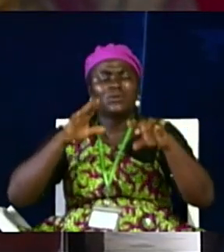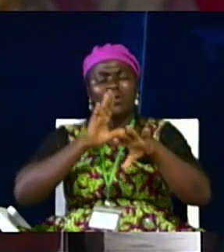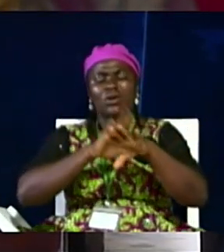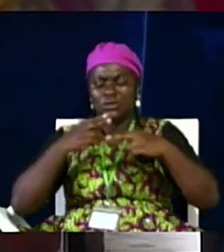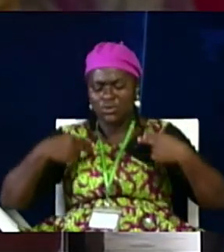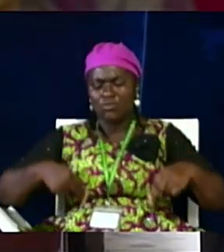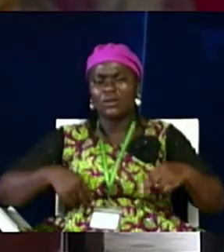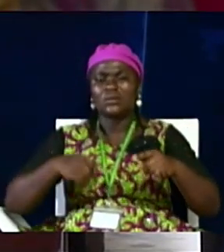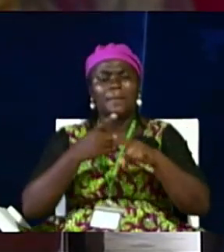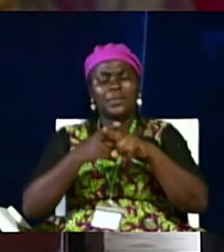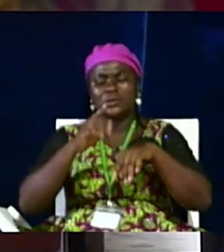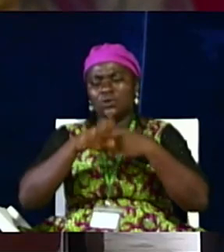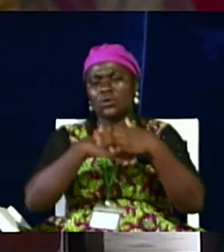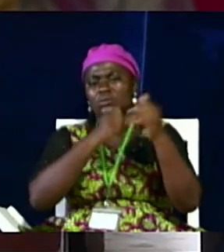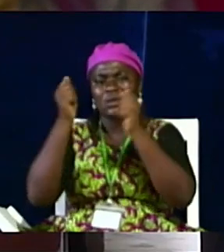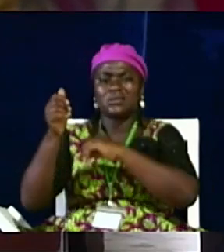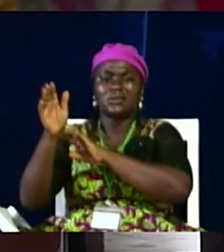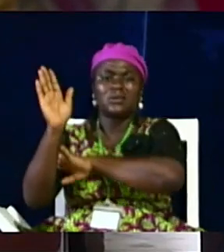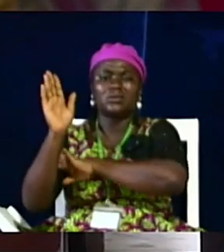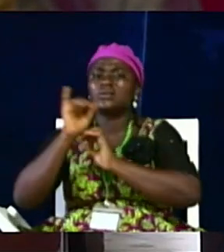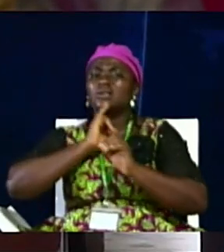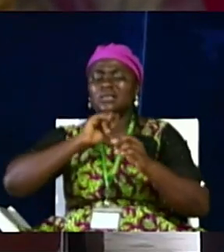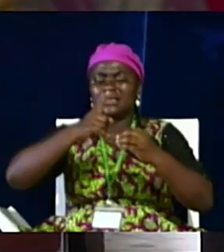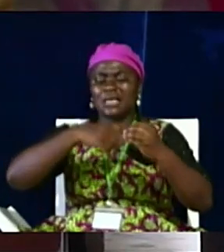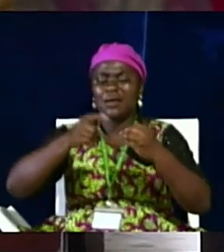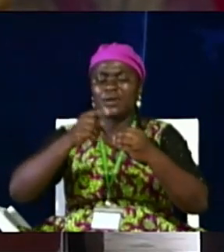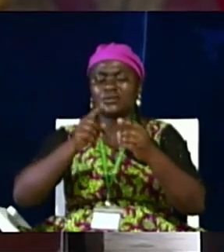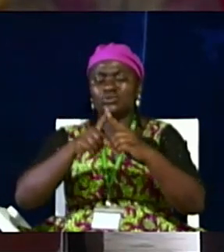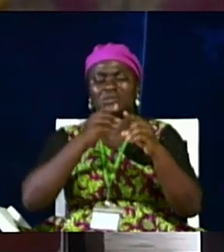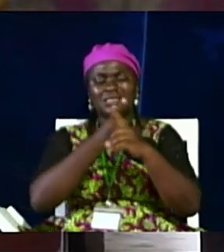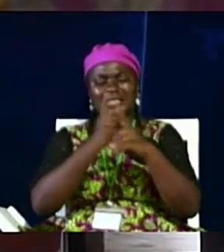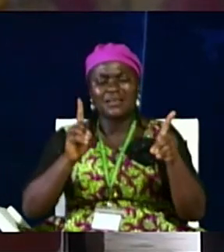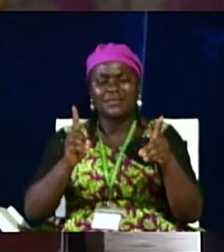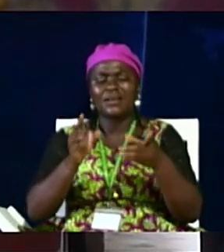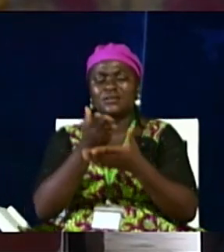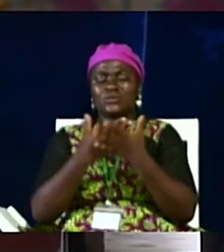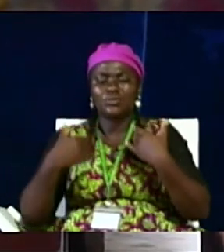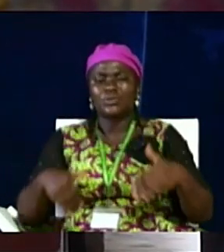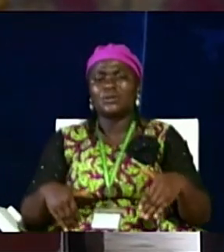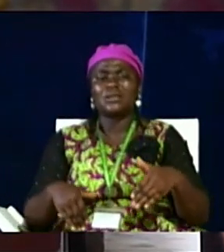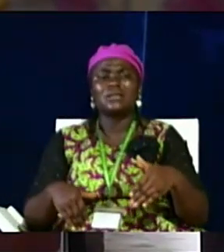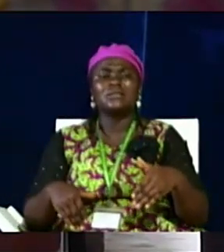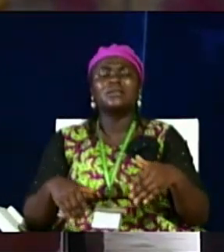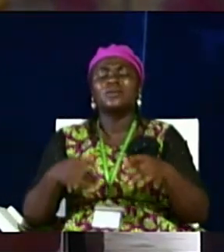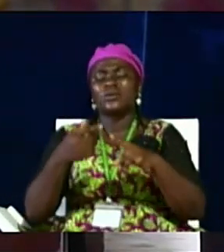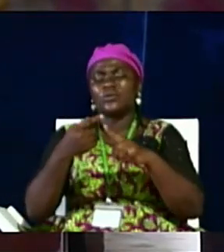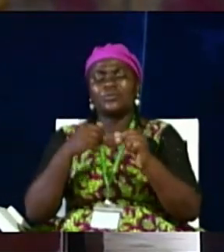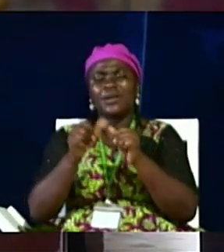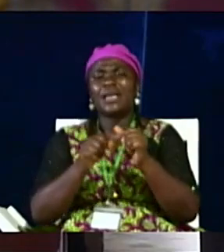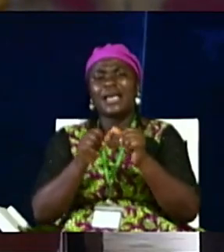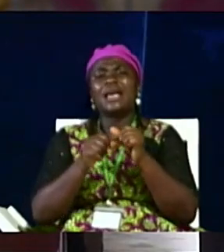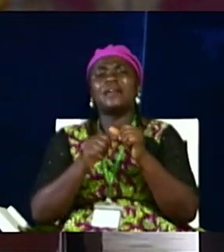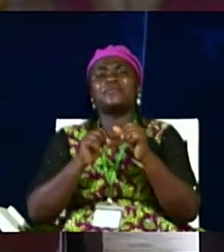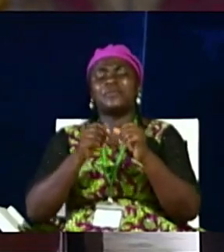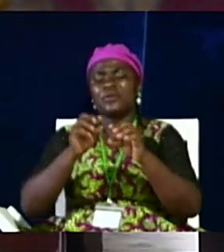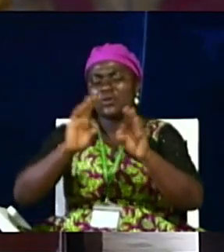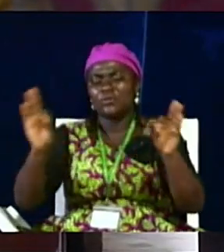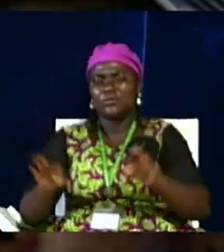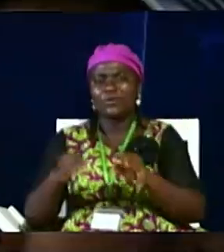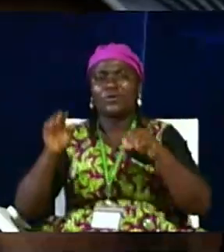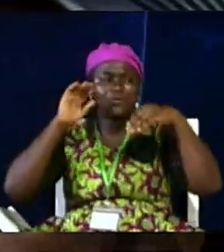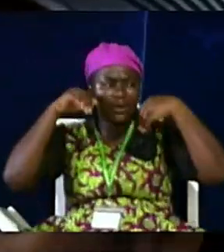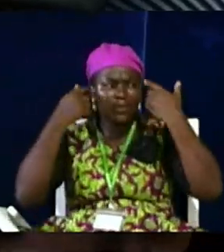the Almighty God is about to deliver someone and erase someone from every form of reproach tonight, in the name